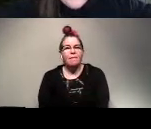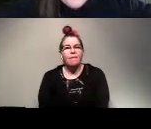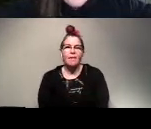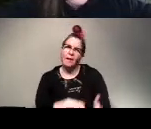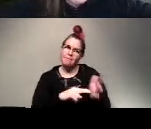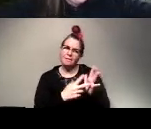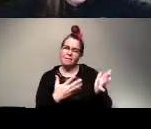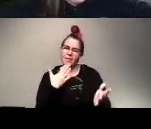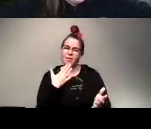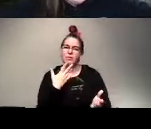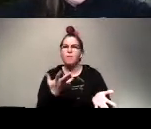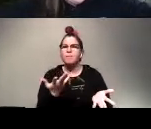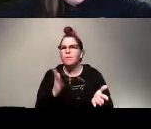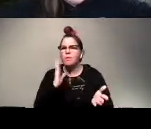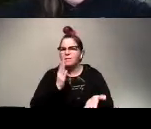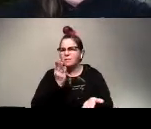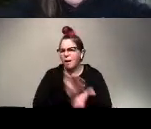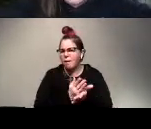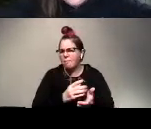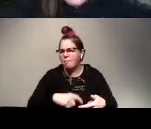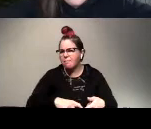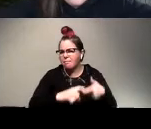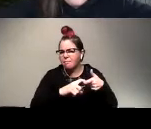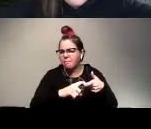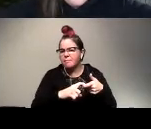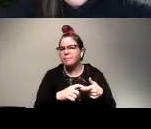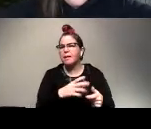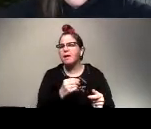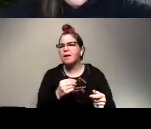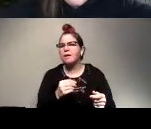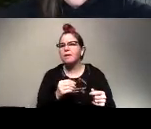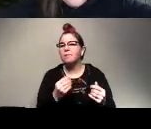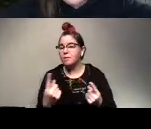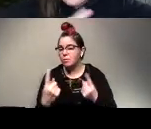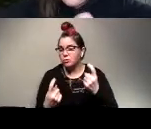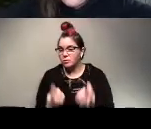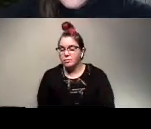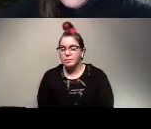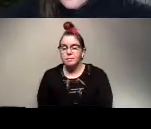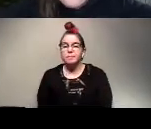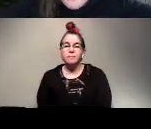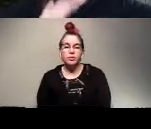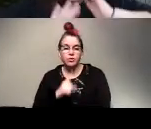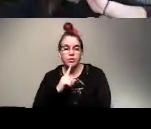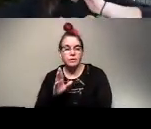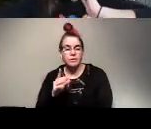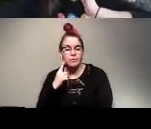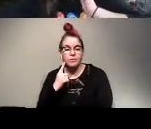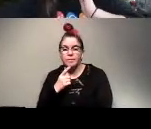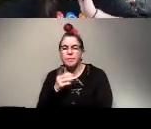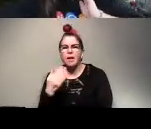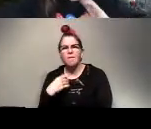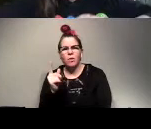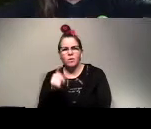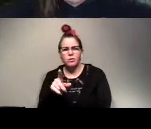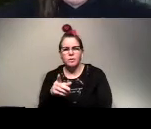So maybe I'll stop there and we can move to questions. Sure, that sounds great. I have one question before